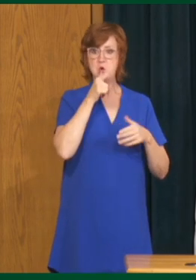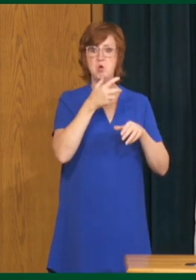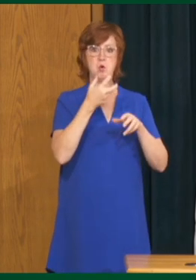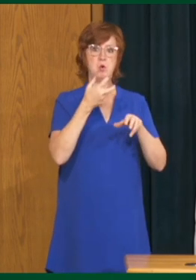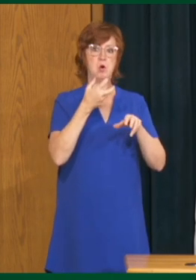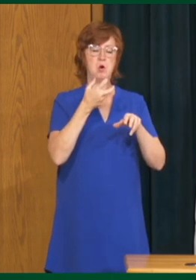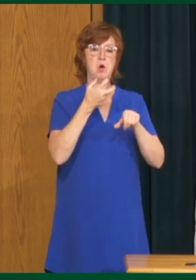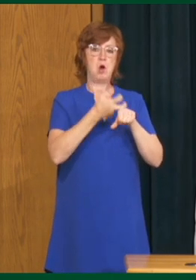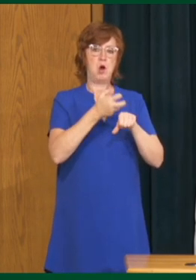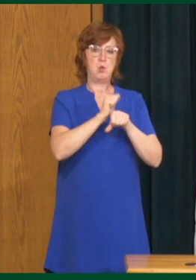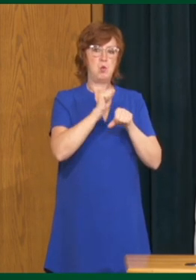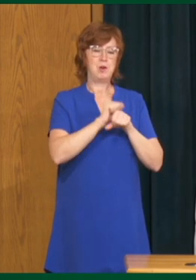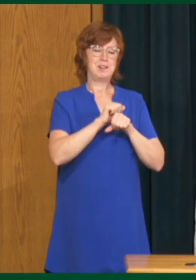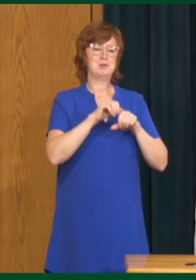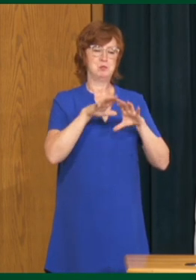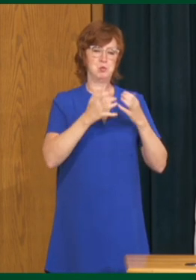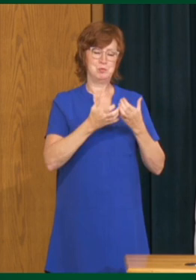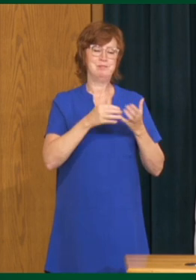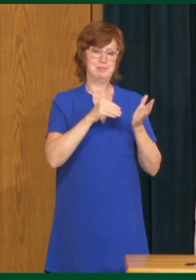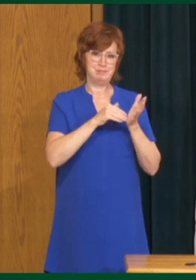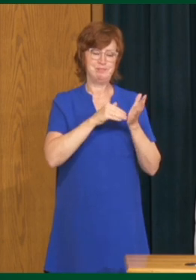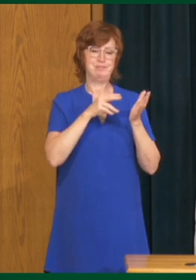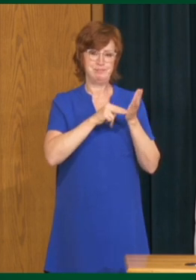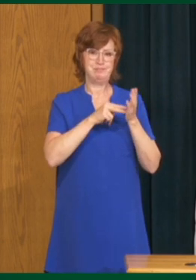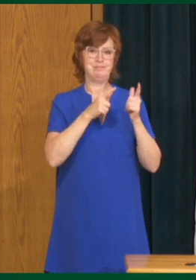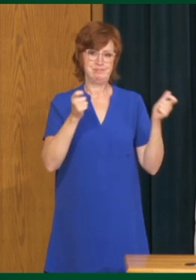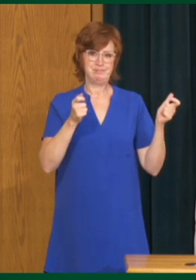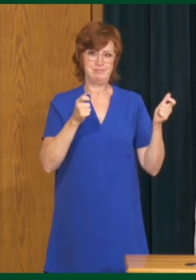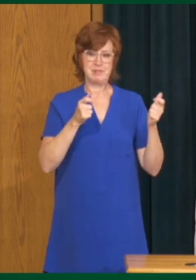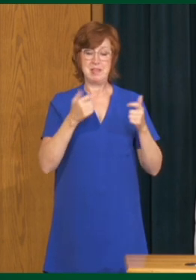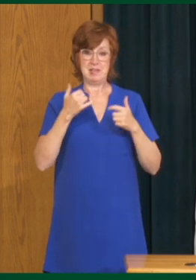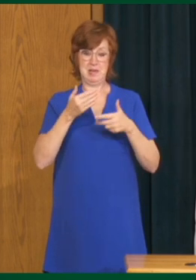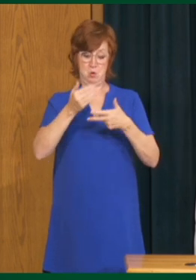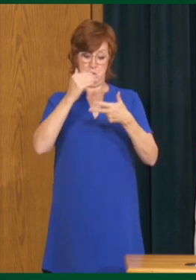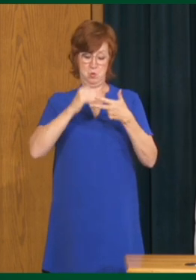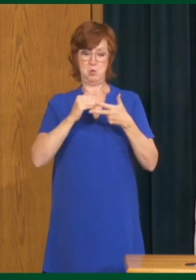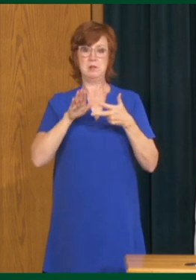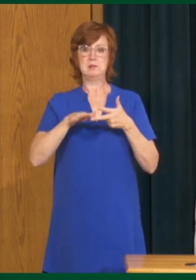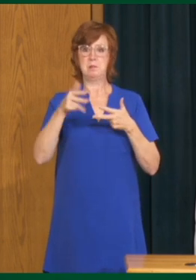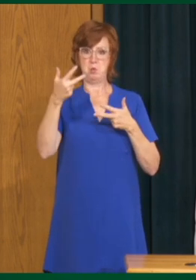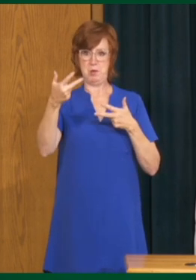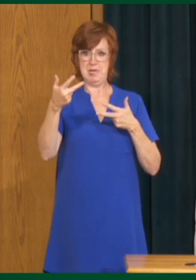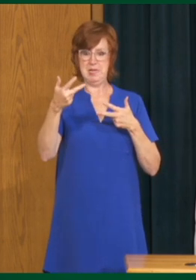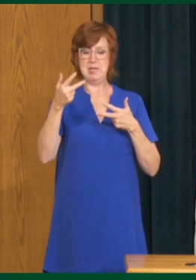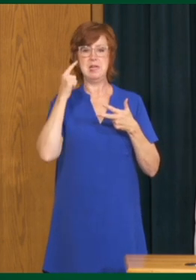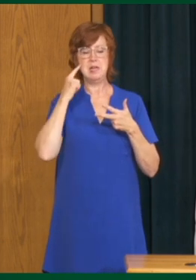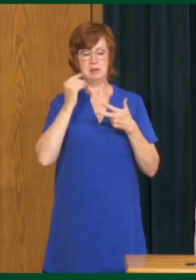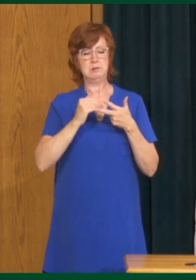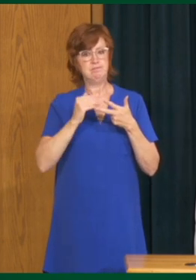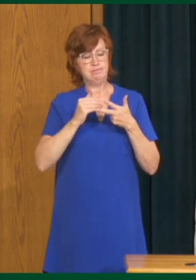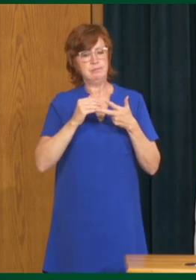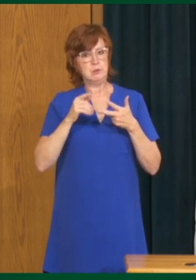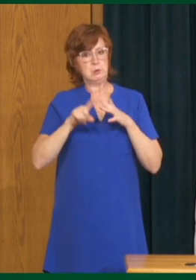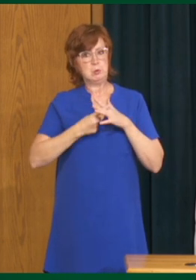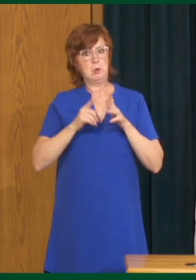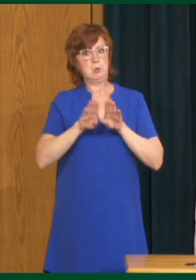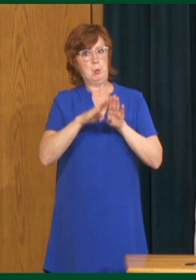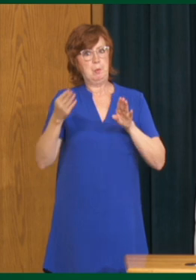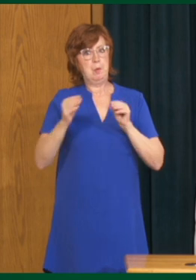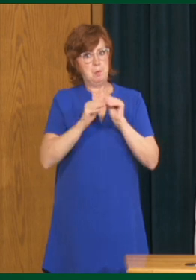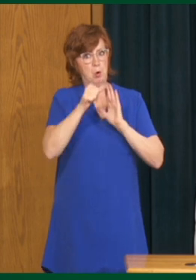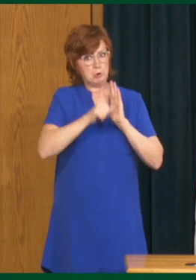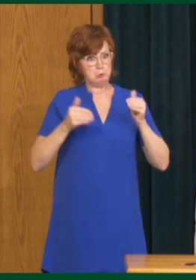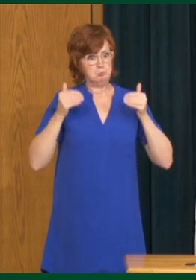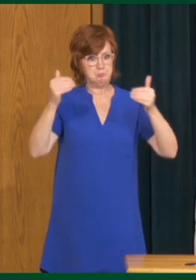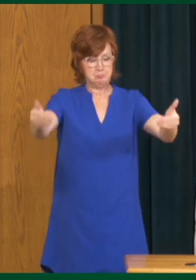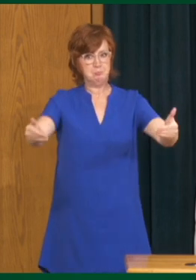since May 19th and continue to support us now as we enter the third phase of service resumption, and at the same time maintain